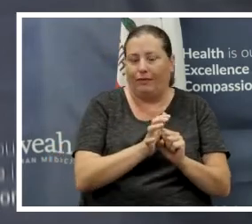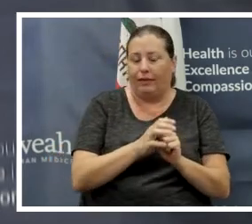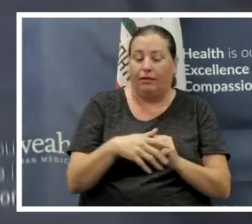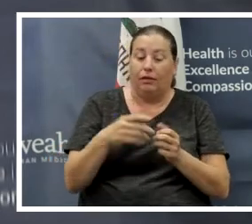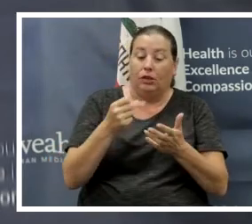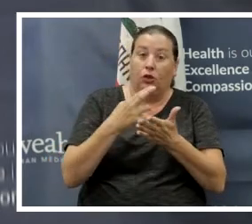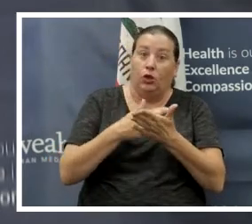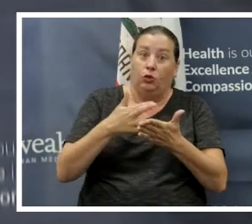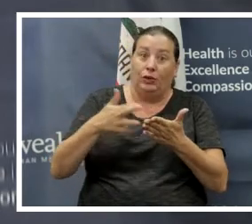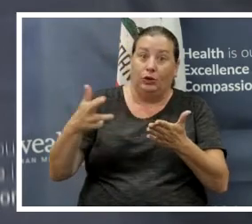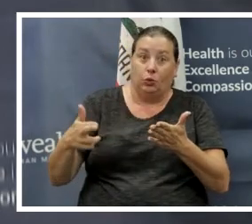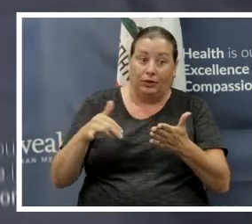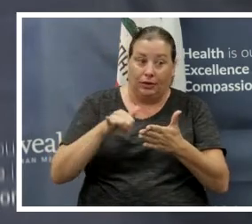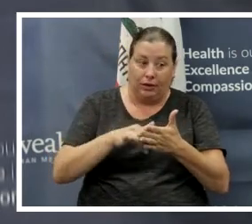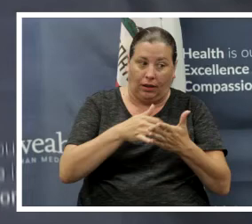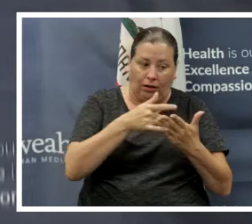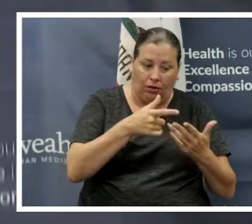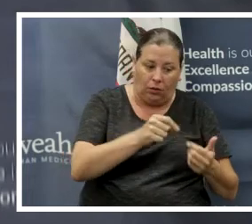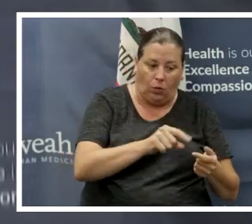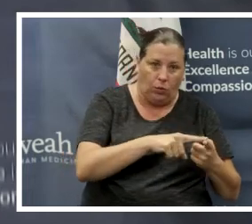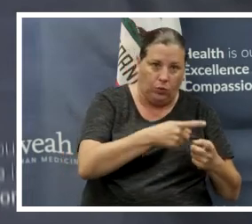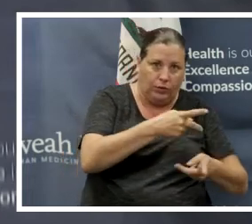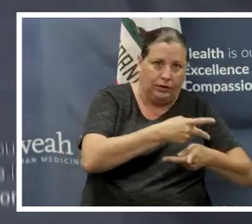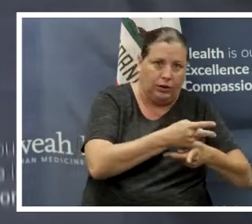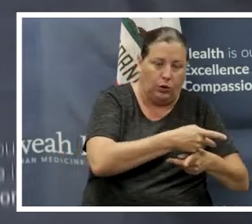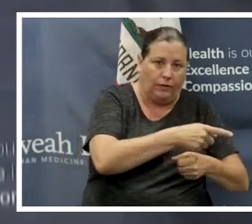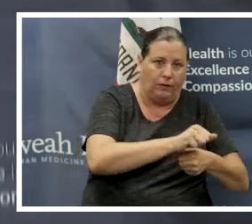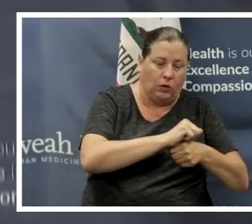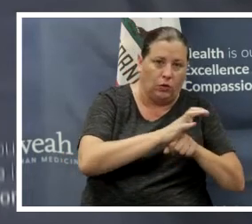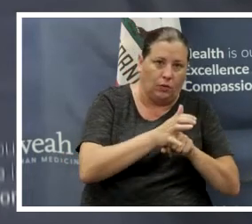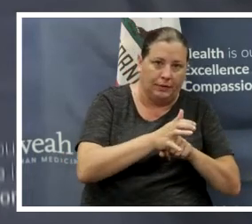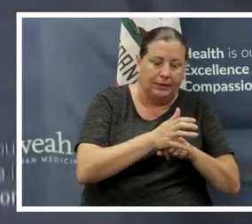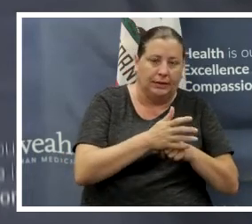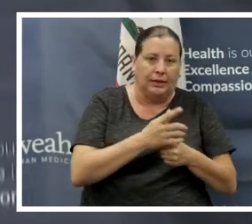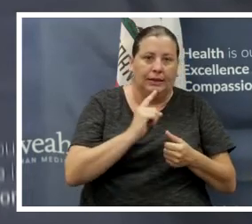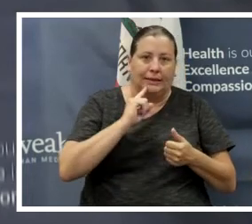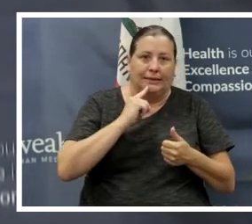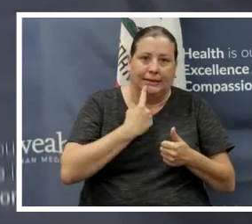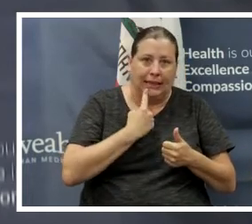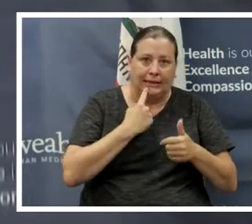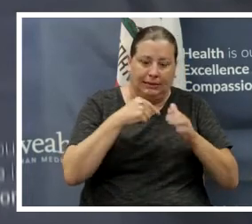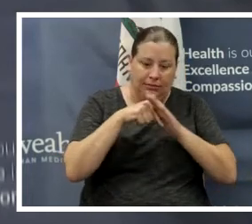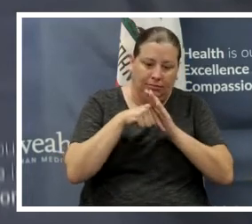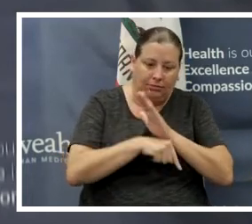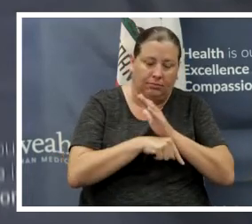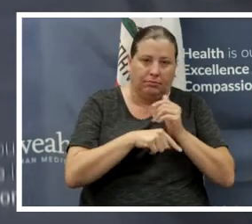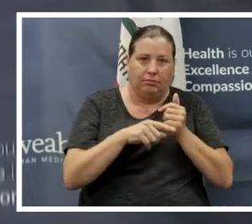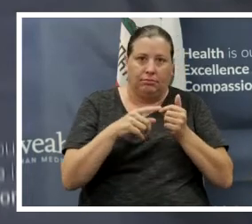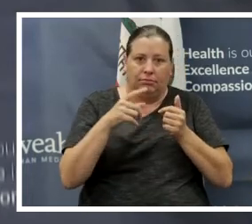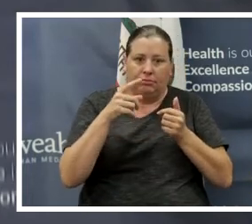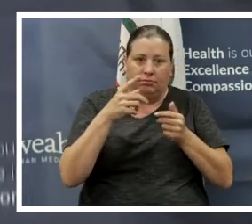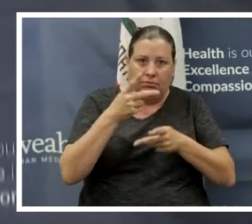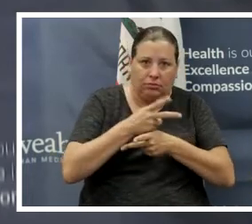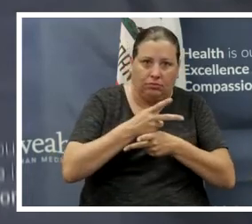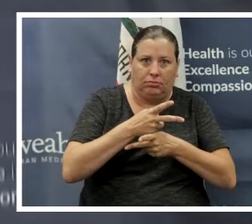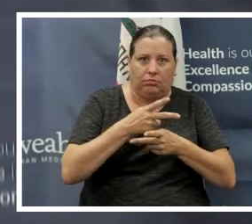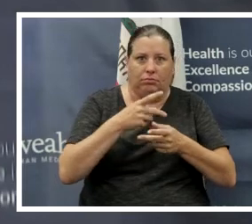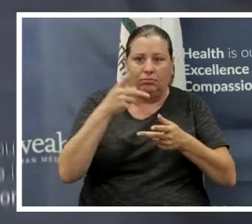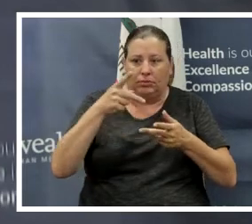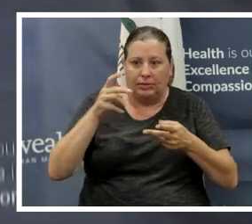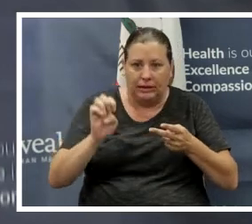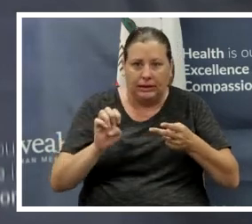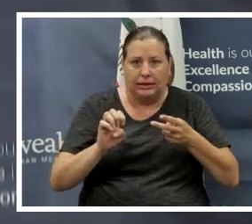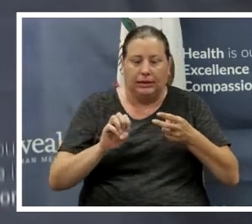that go into taking care of a COVID patient, the intensity of physician care, the intensity of nursing care, all of the PPE,